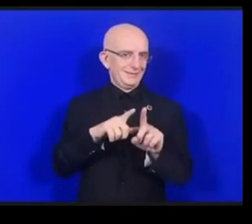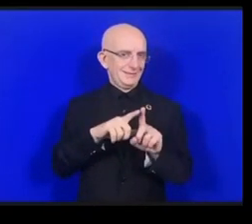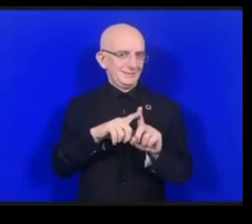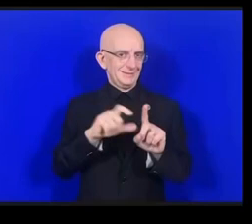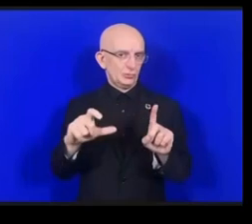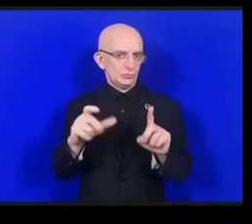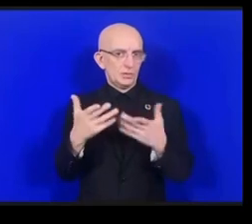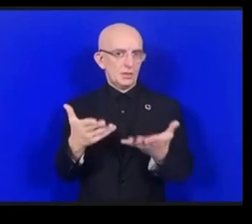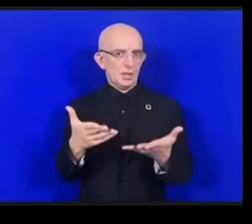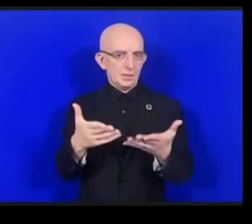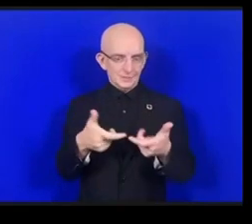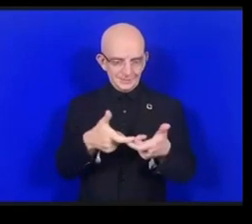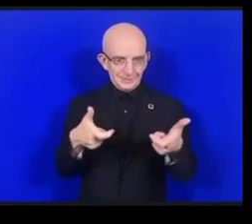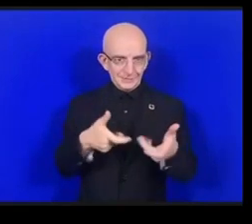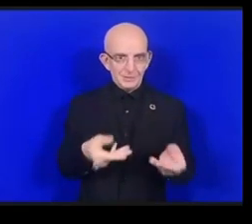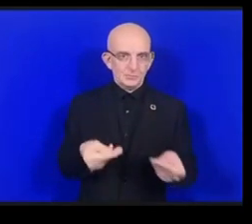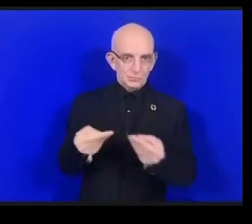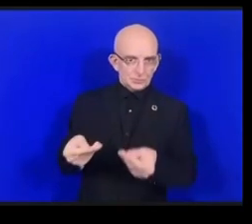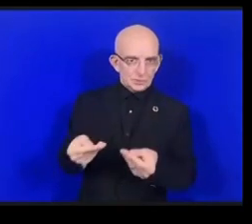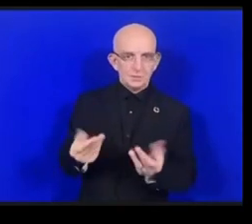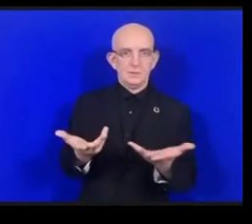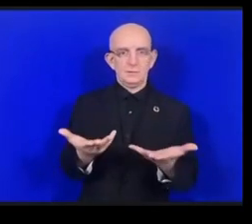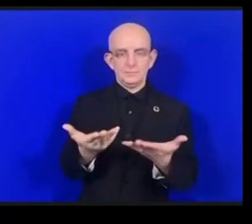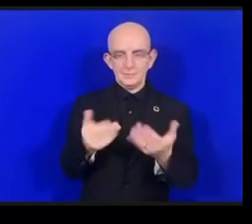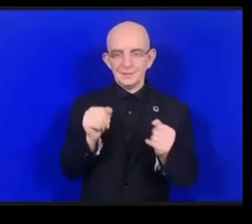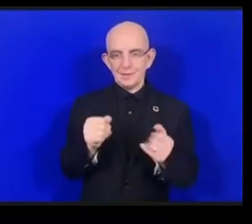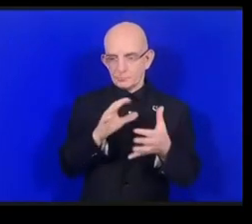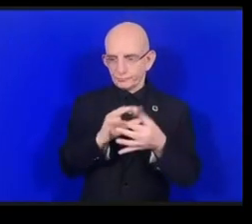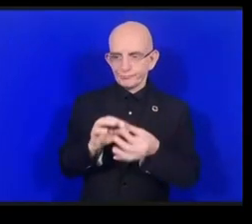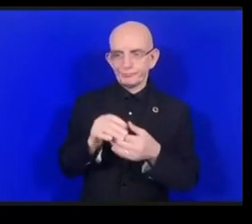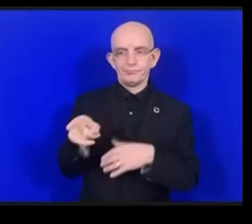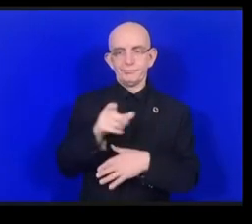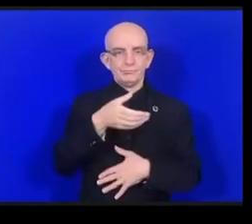and elderly people around the